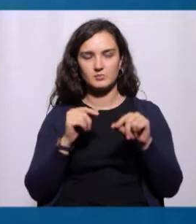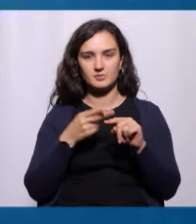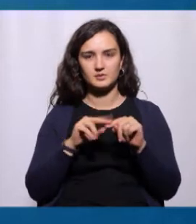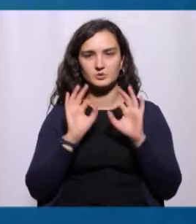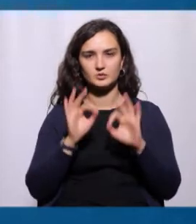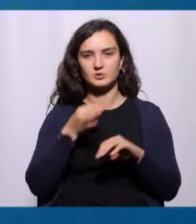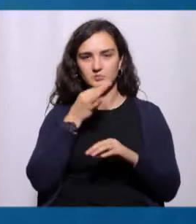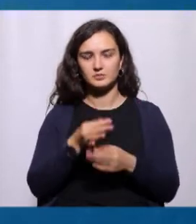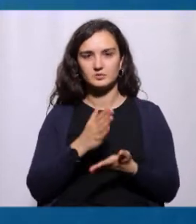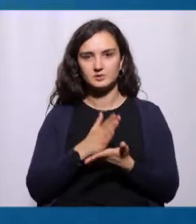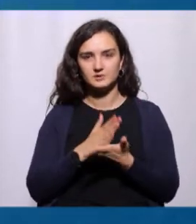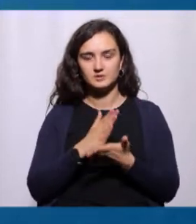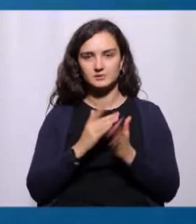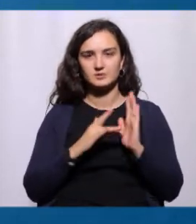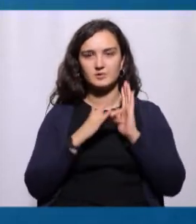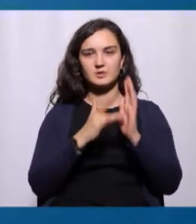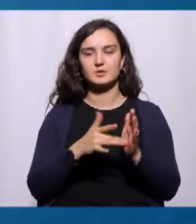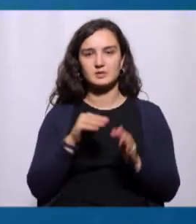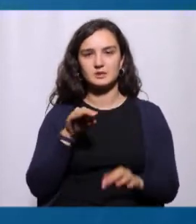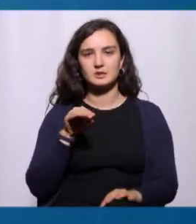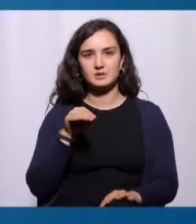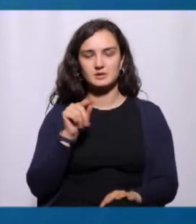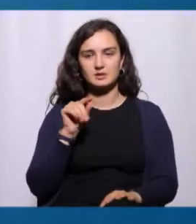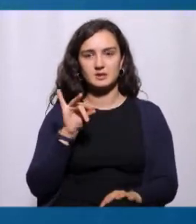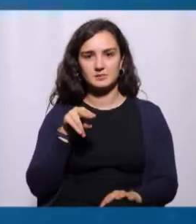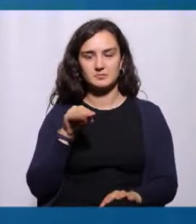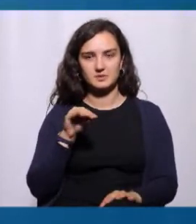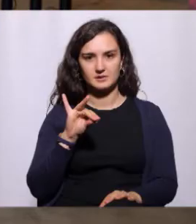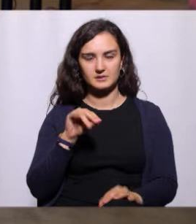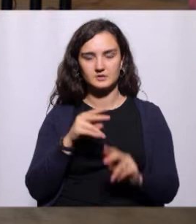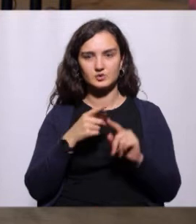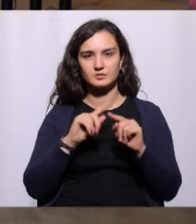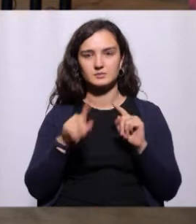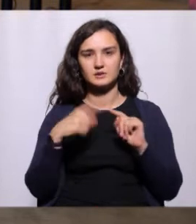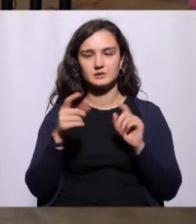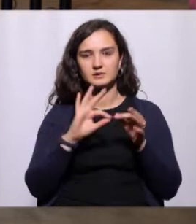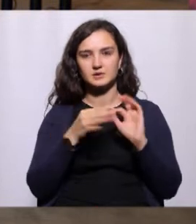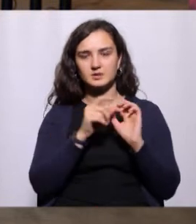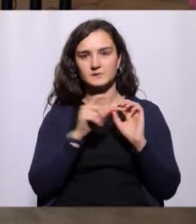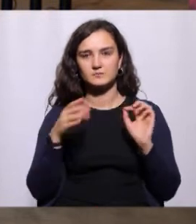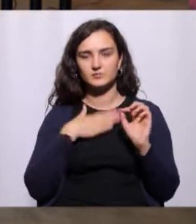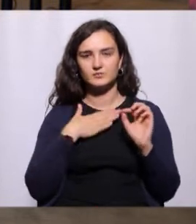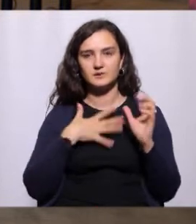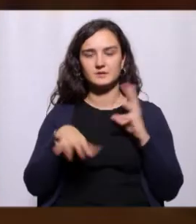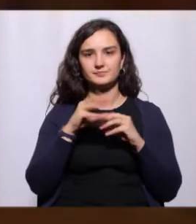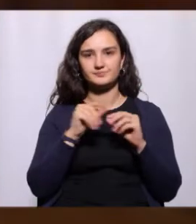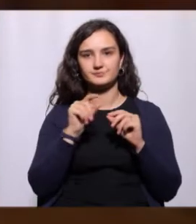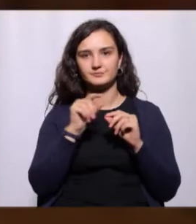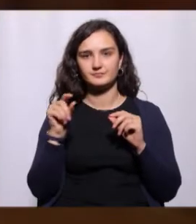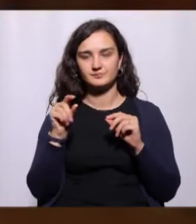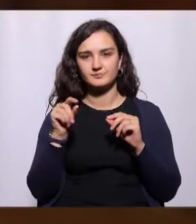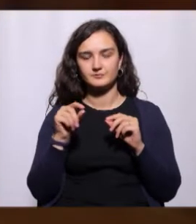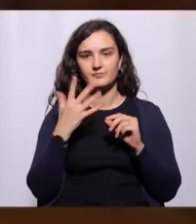right answer is trip. Let's look at our next sentence. Our blank is